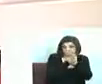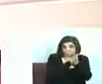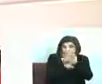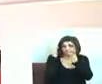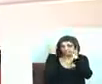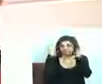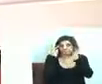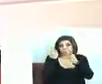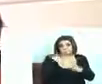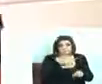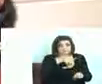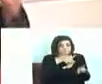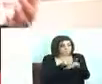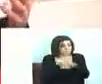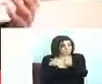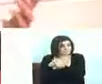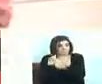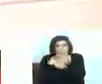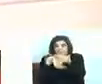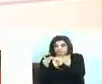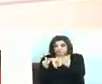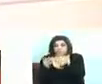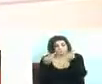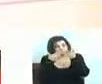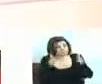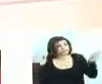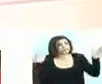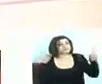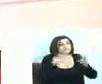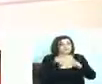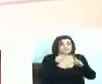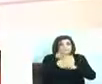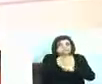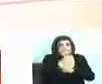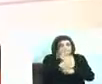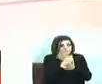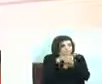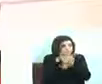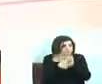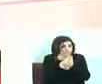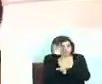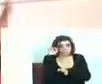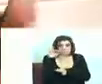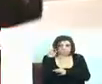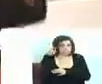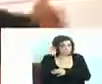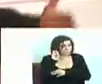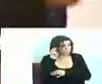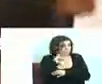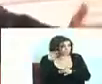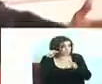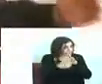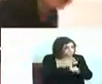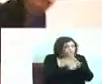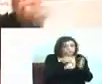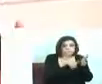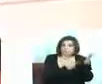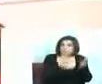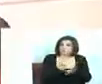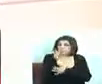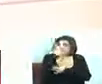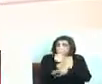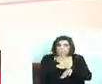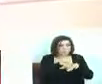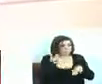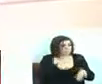as a community are literally opening up to God's Holy Spirit, and we are listening deeply. What is God calling us to be and do for the